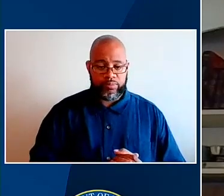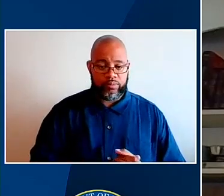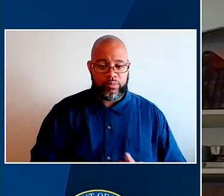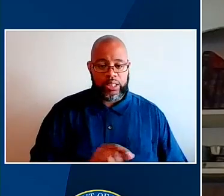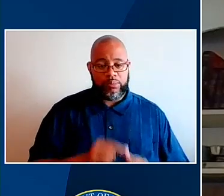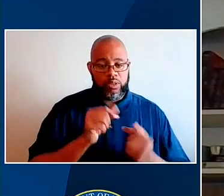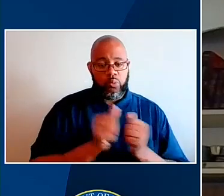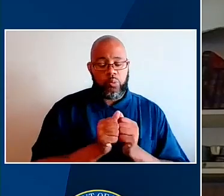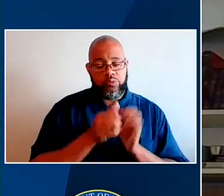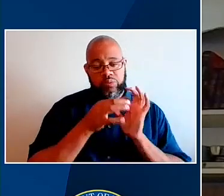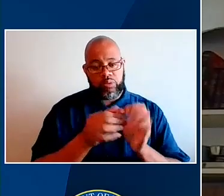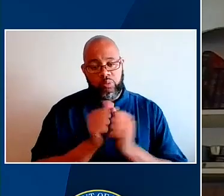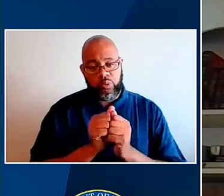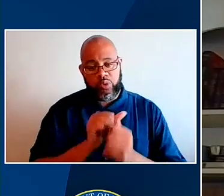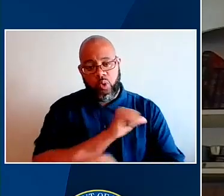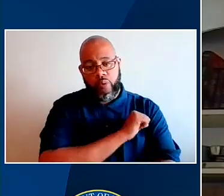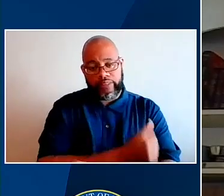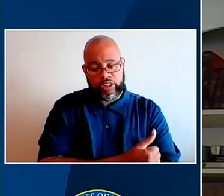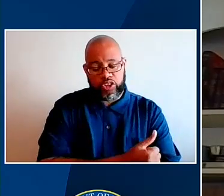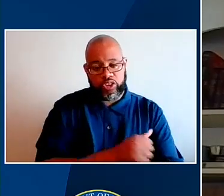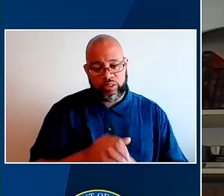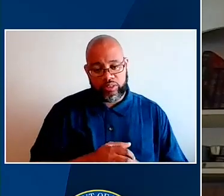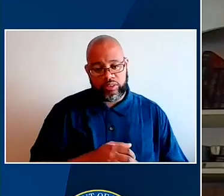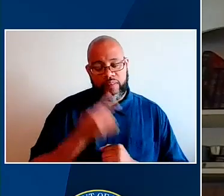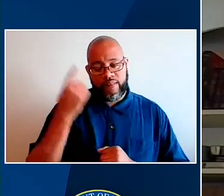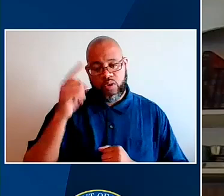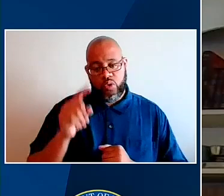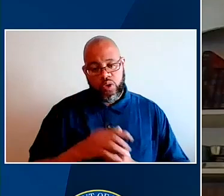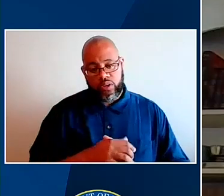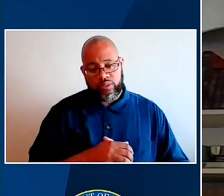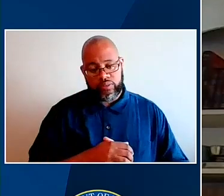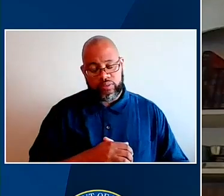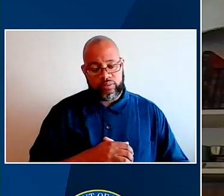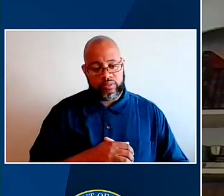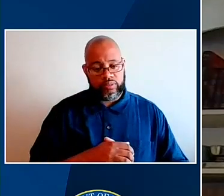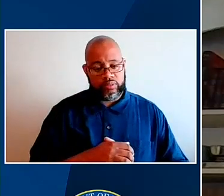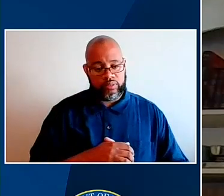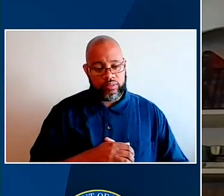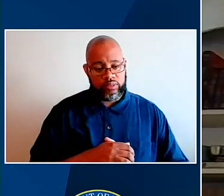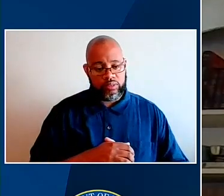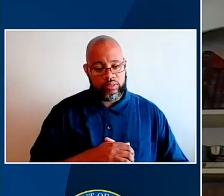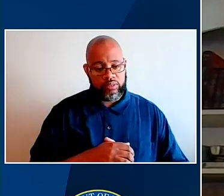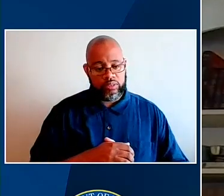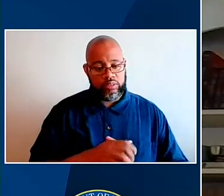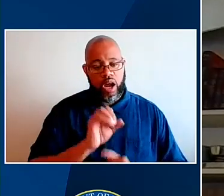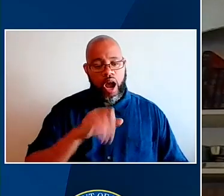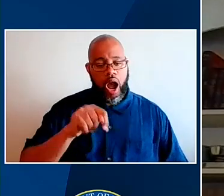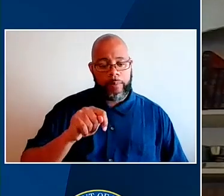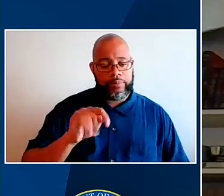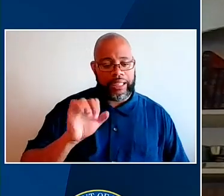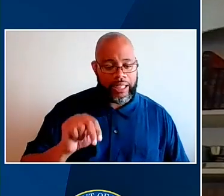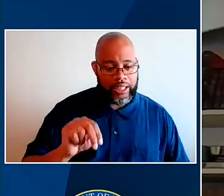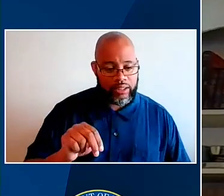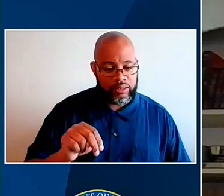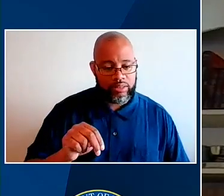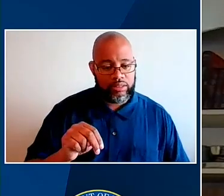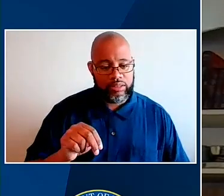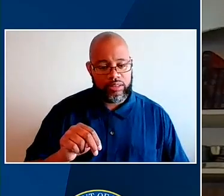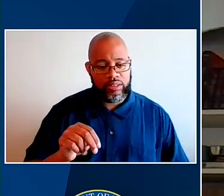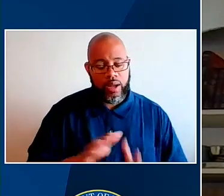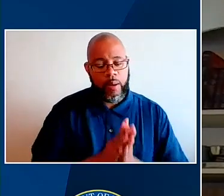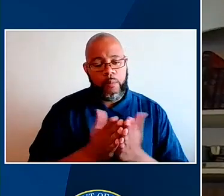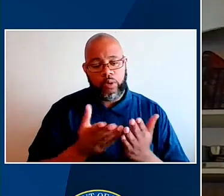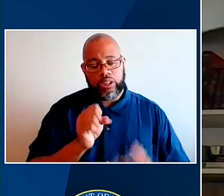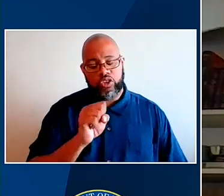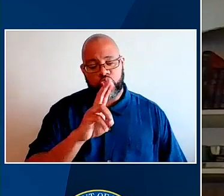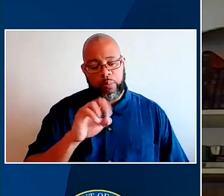with respect to the authorization for the opt-in authorization for books and supplies that